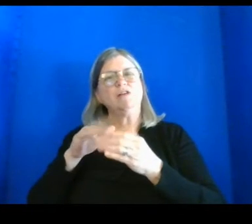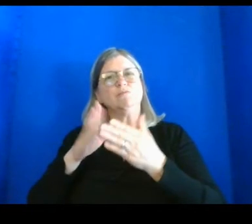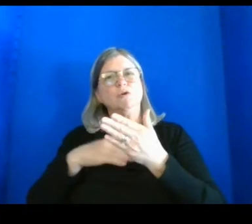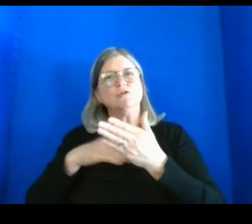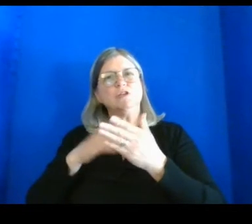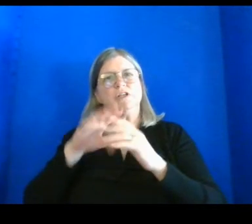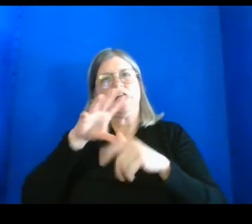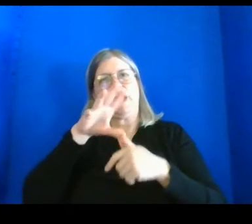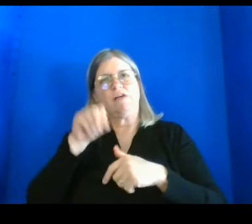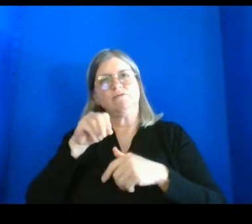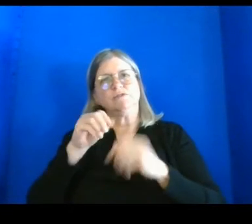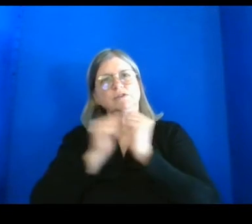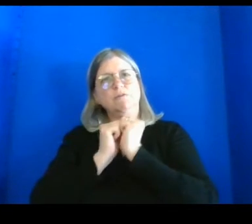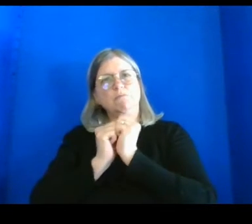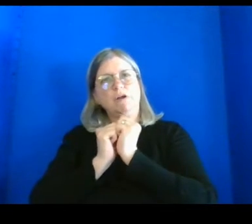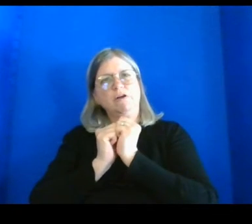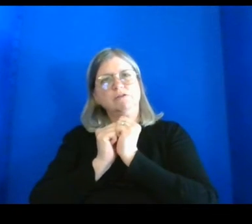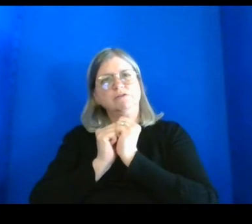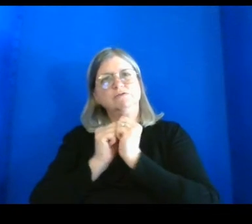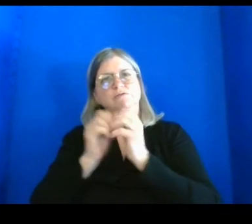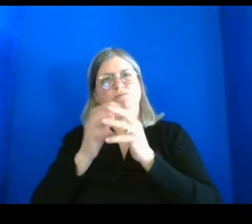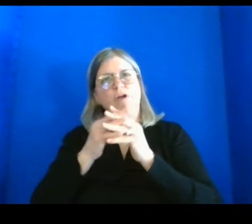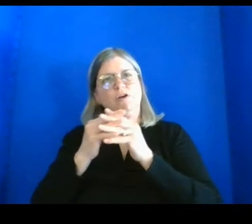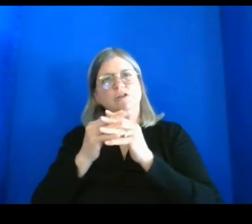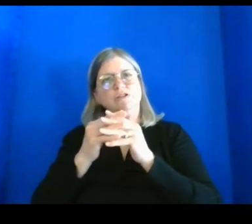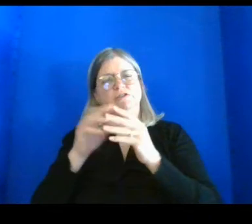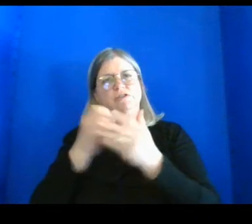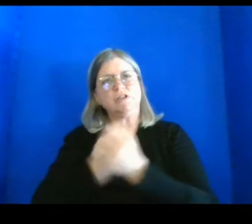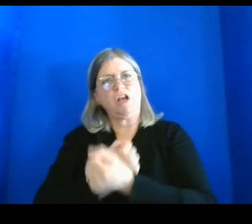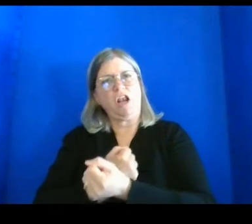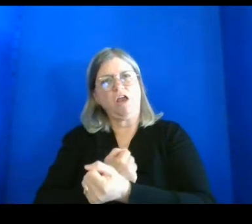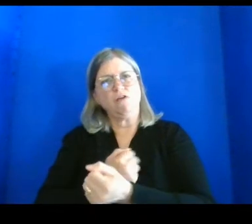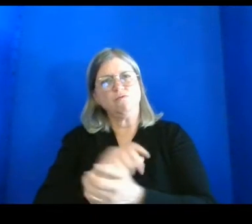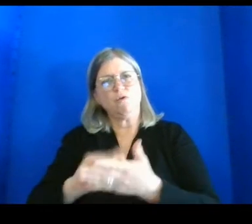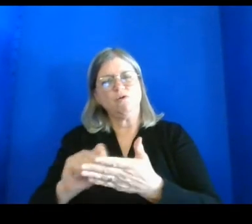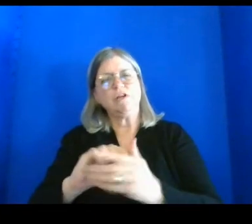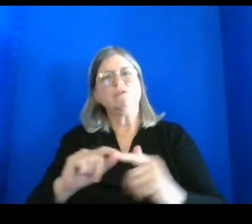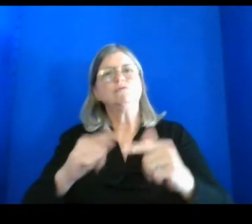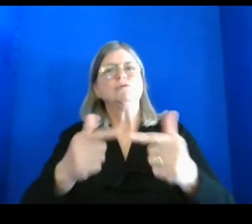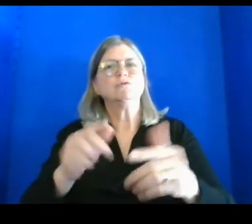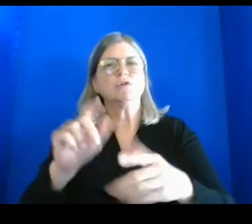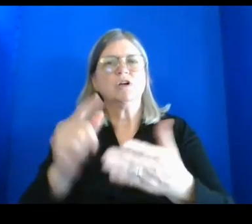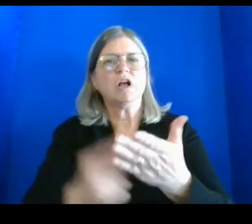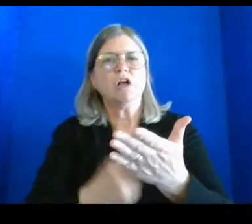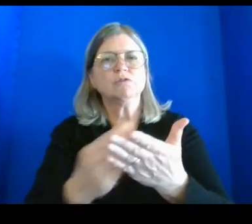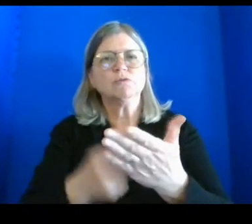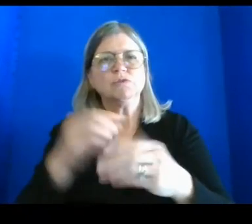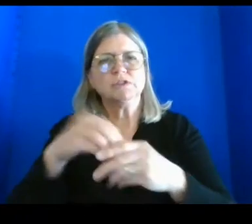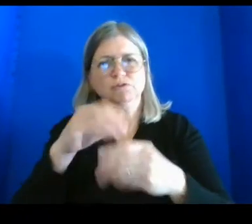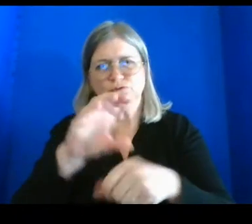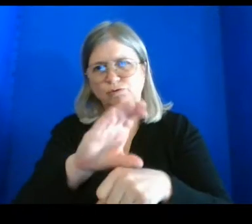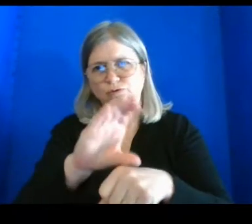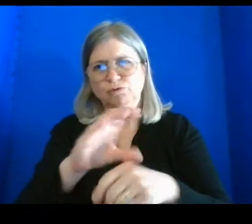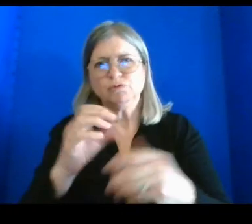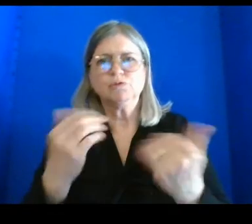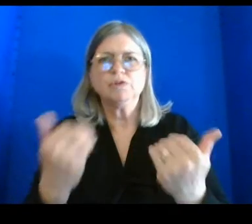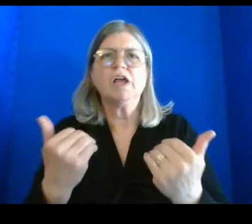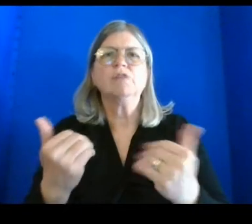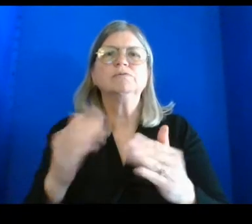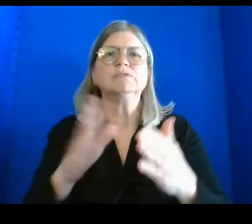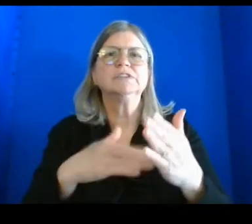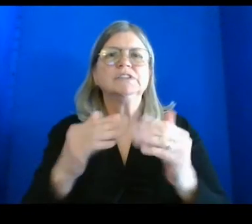wrote. And now it's kind of changed into sort of a gospel song that people use in churches. So most of you know it. So if you can sing along.